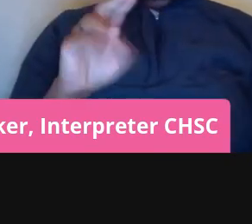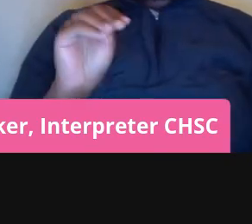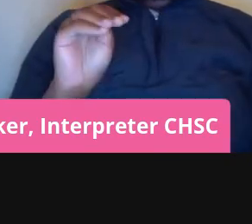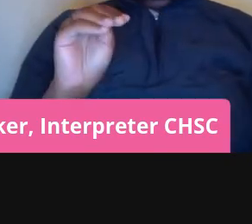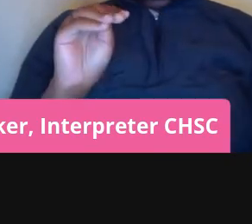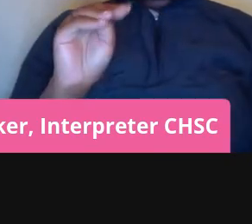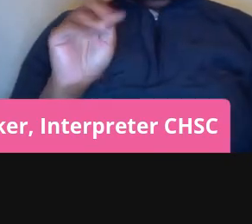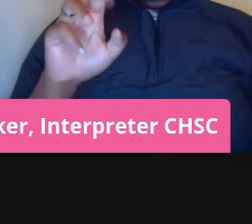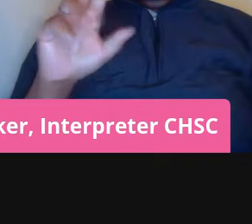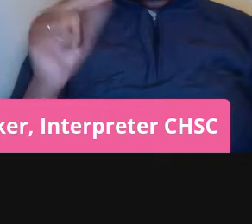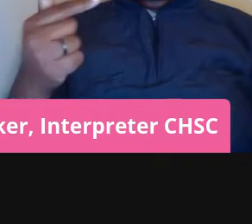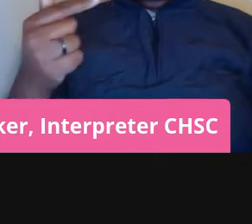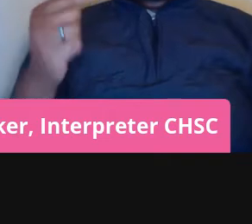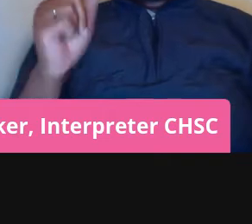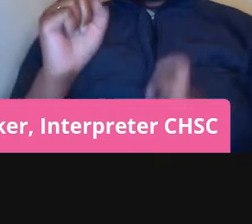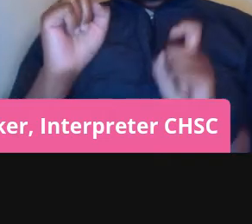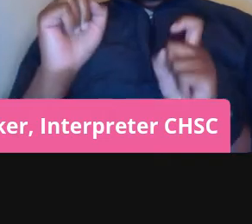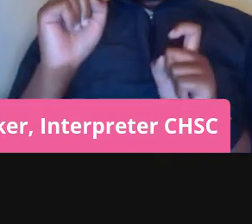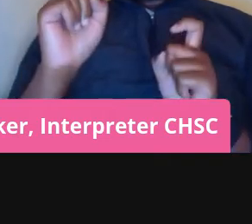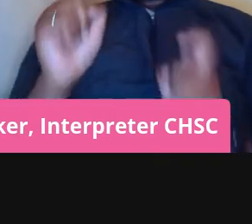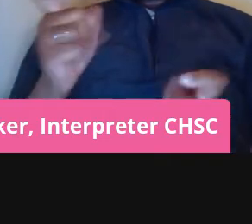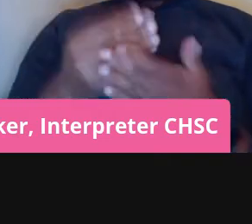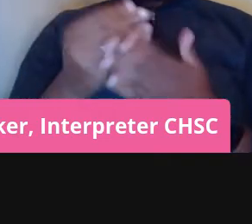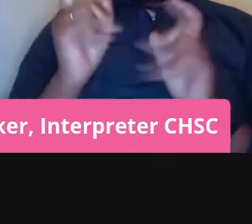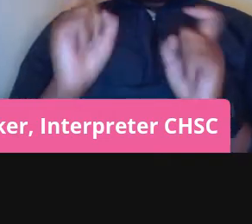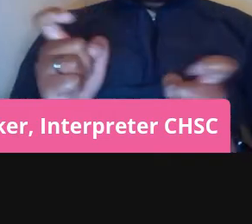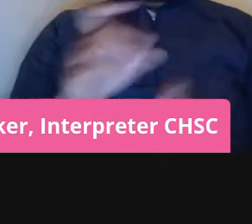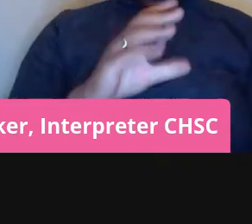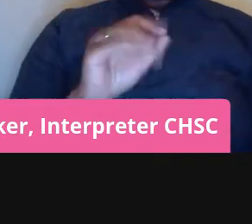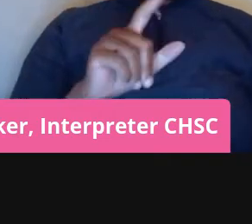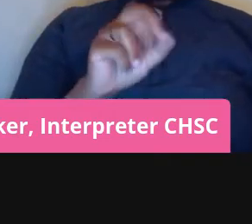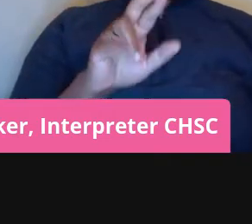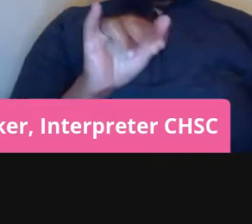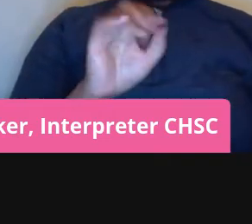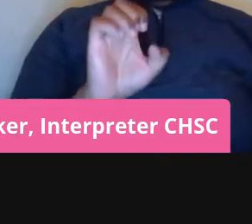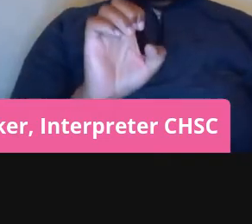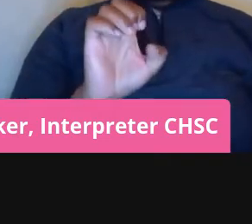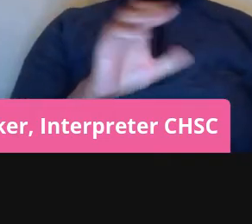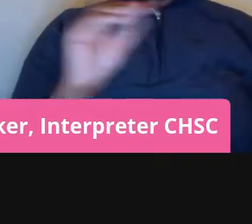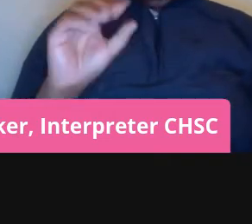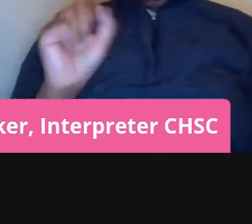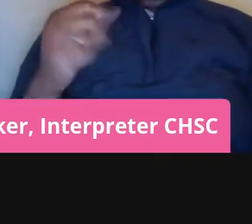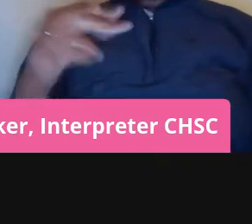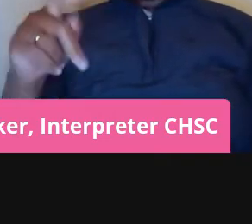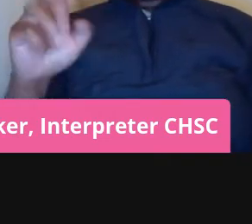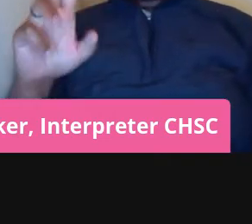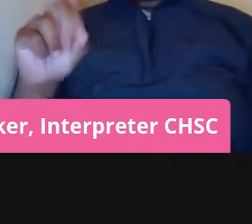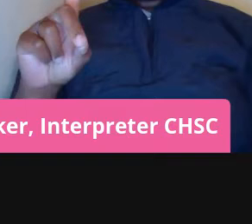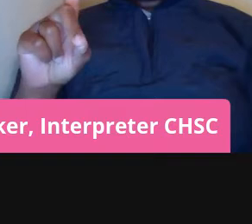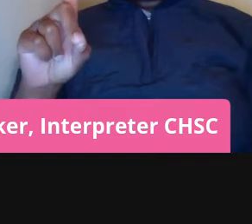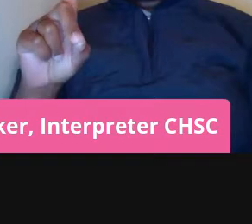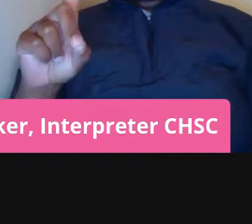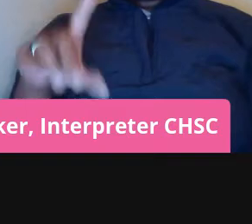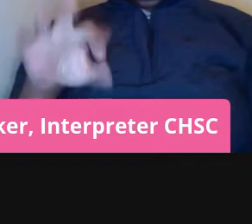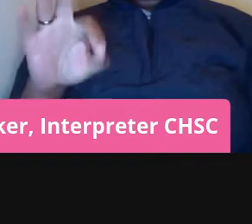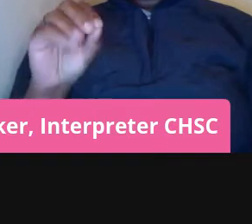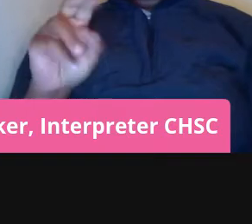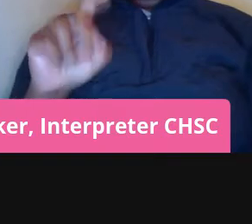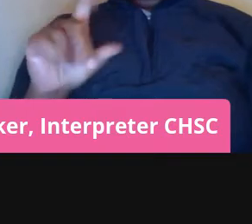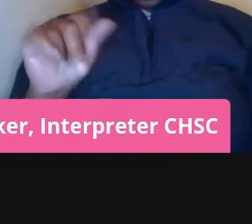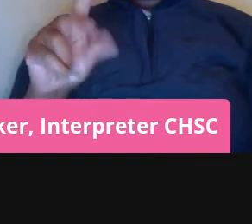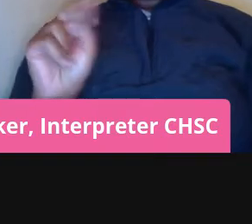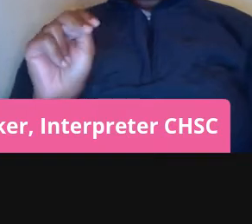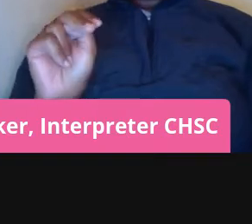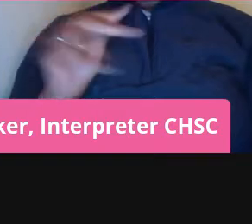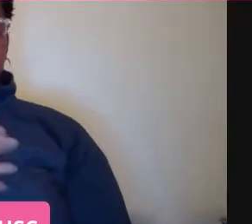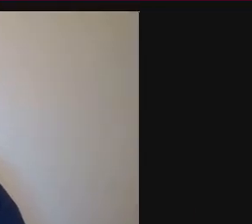and the Laurie M. Tisch Illumination Fund, and the Shepherd Foundation. I'm extremely happy tonight to be joined by our